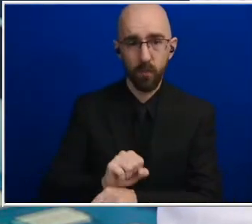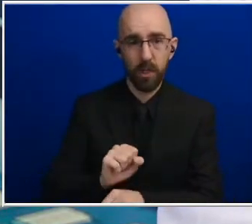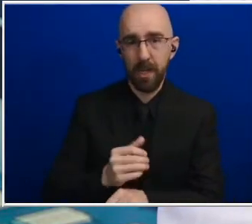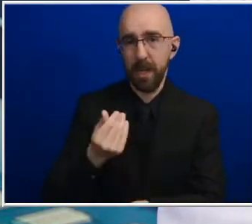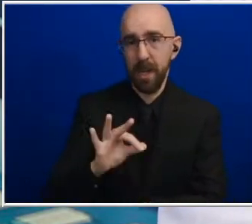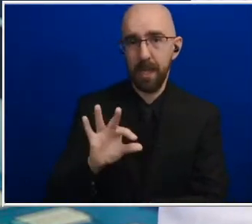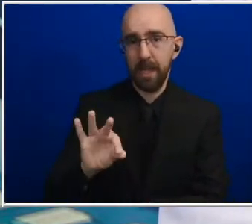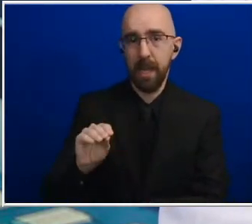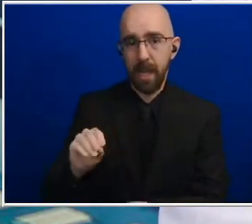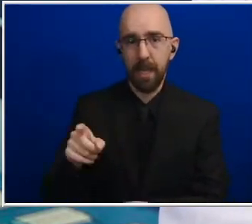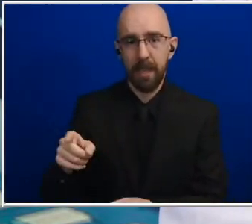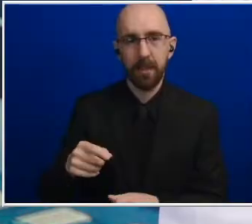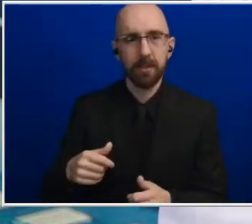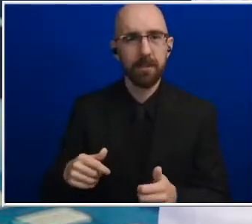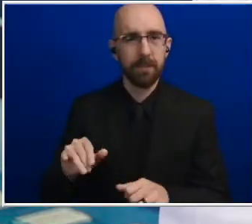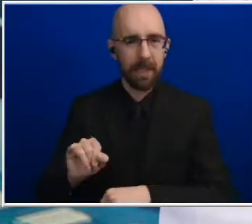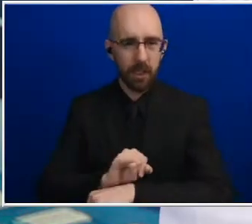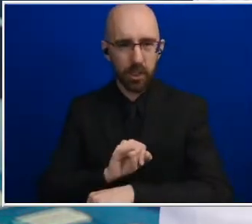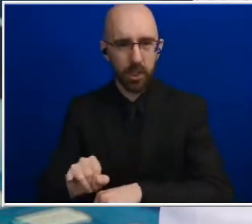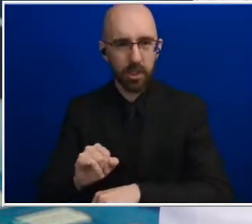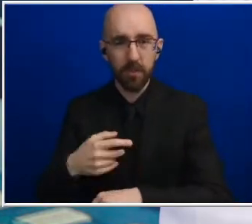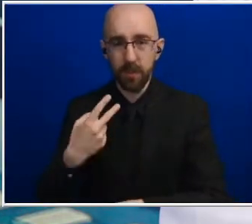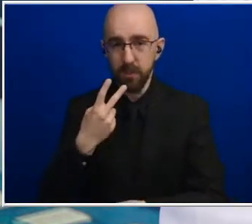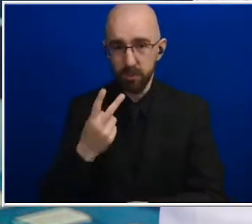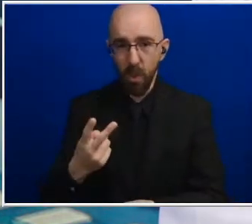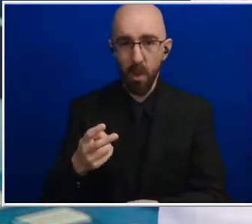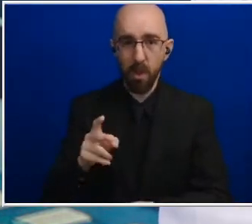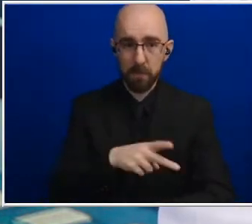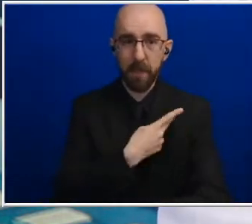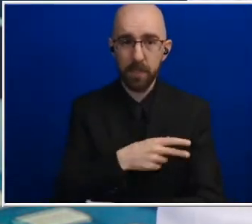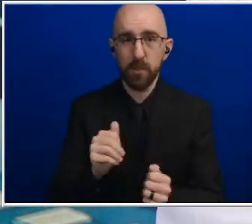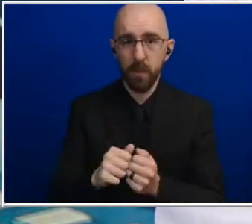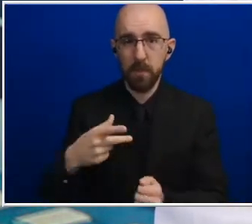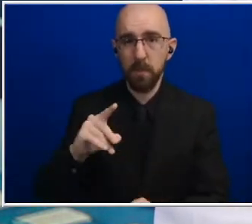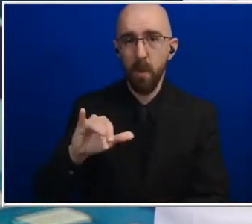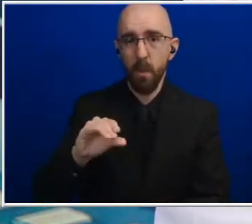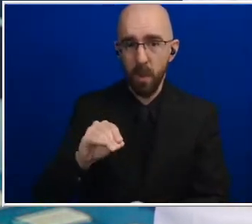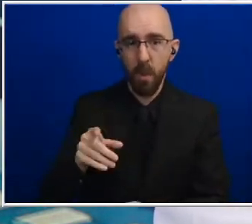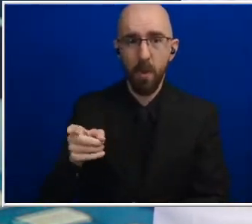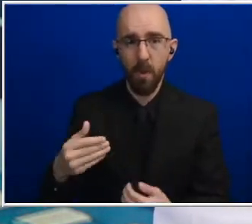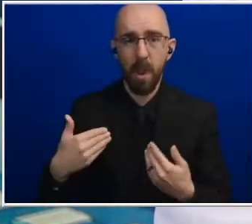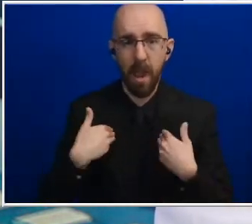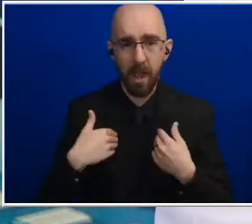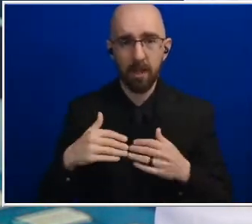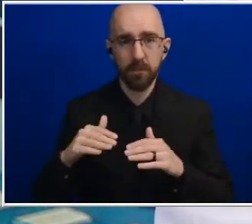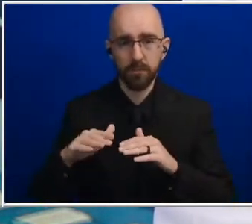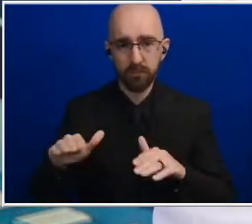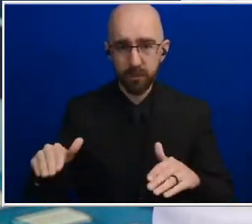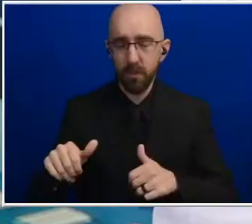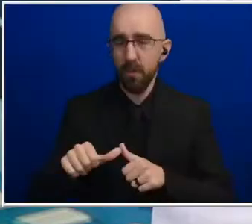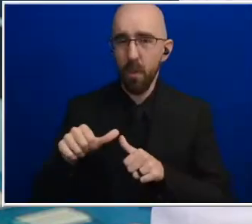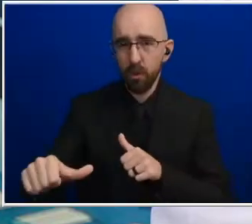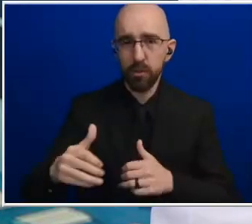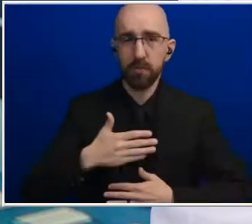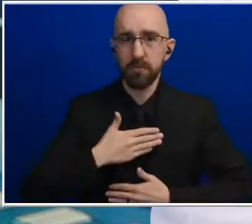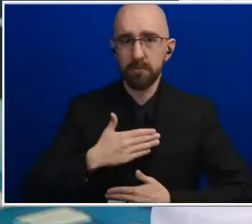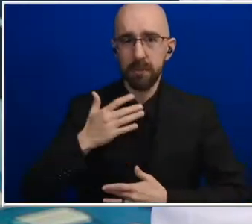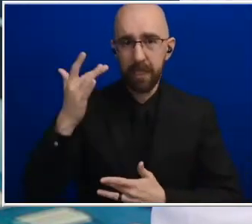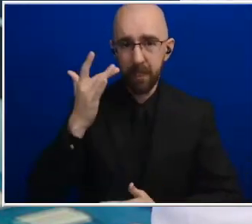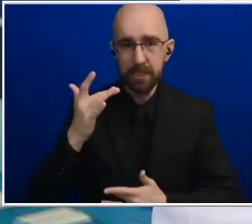we still saw patients who had polio when they were children and had long-term respiratory illnesses.